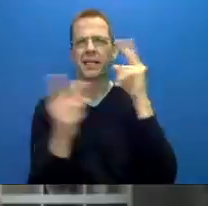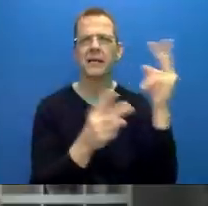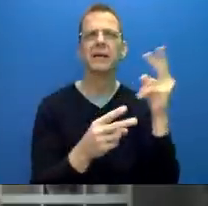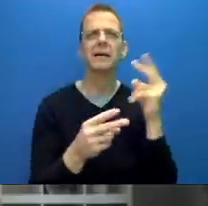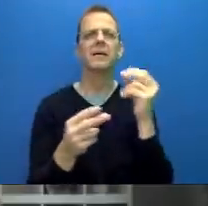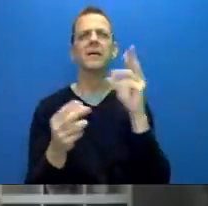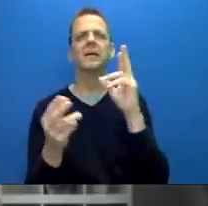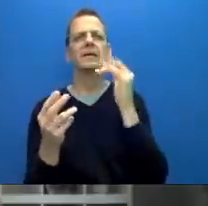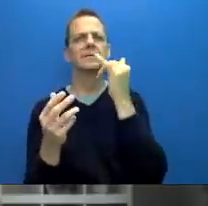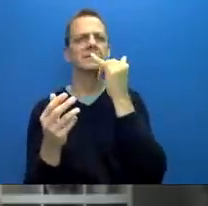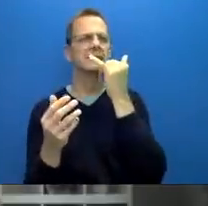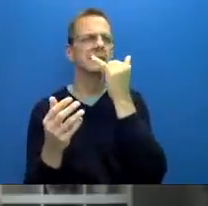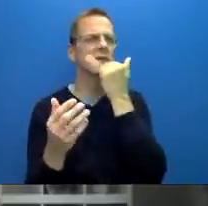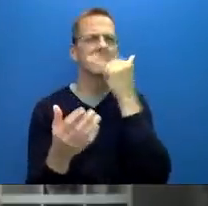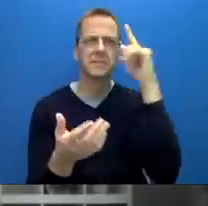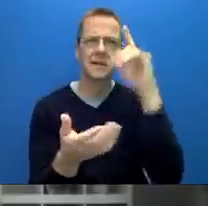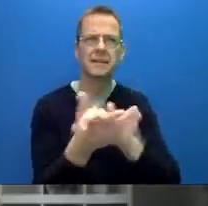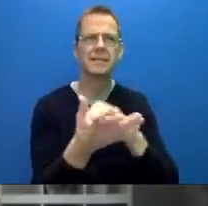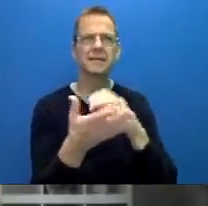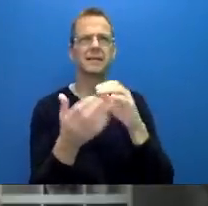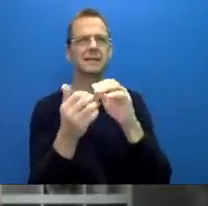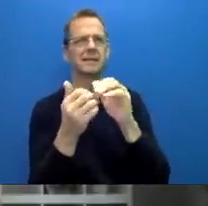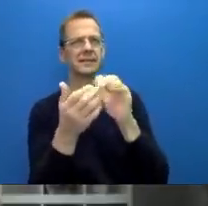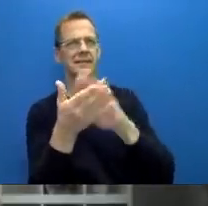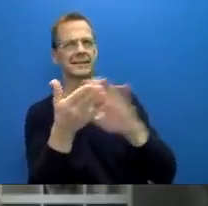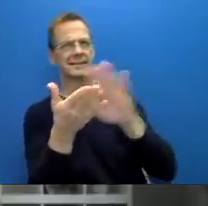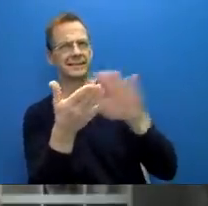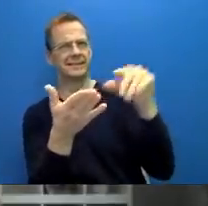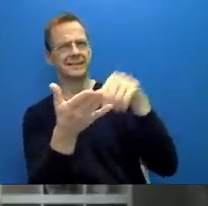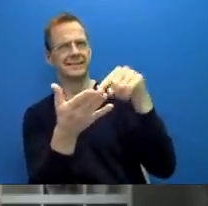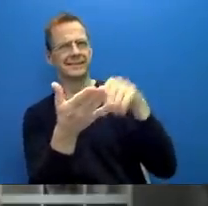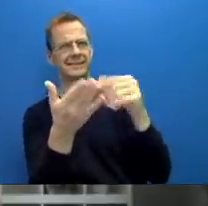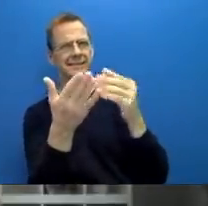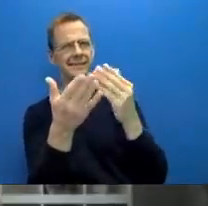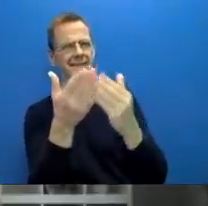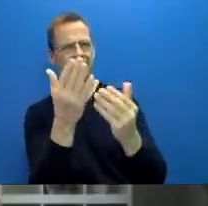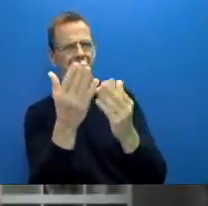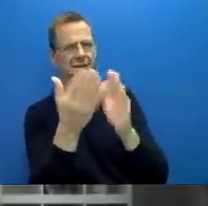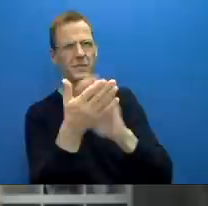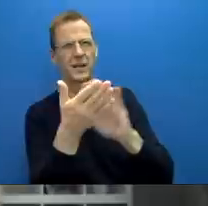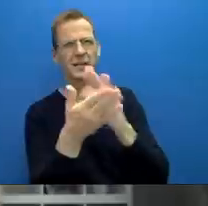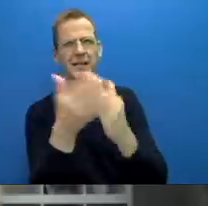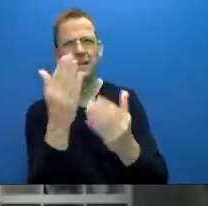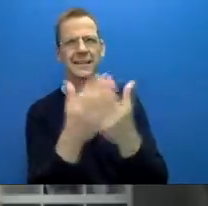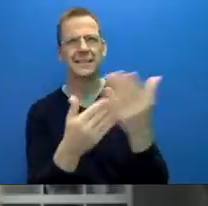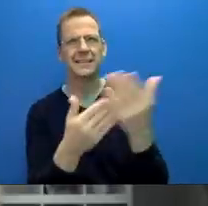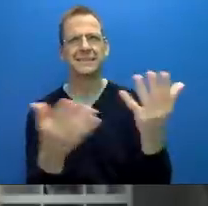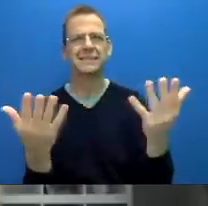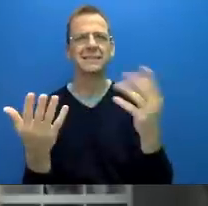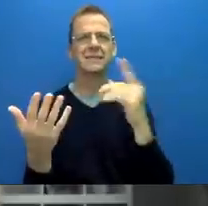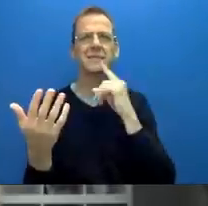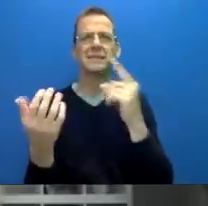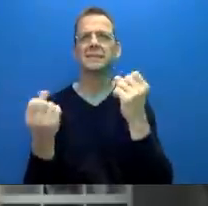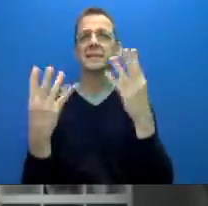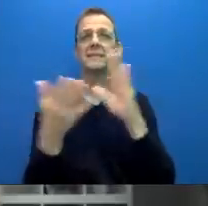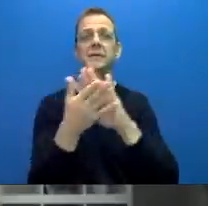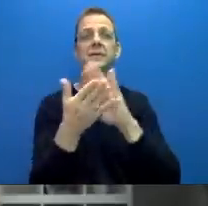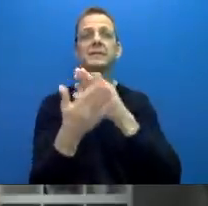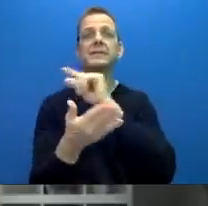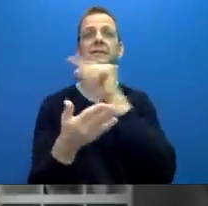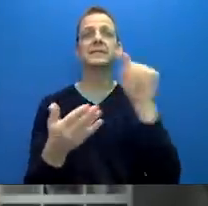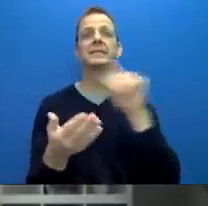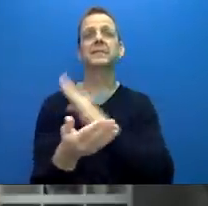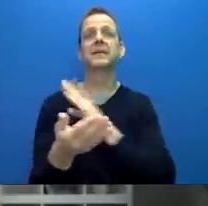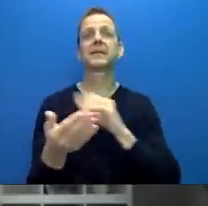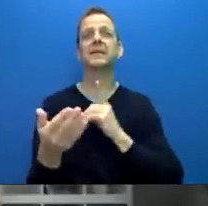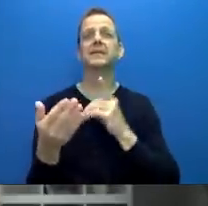is and what Support Our Schools' position is on so many school boards continuing to advocate or implement, I